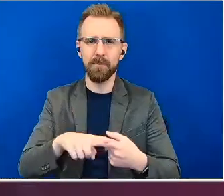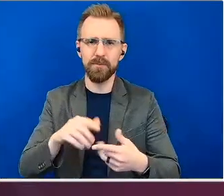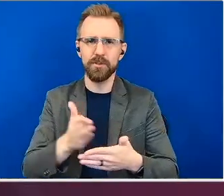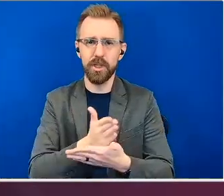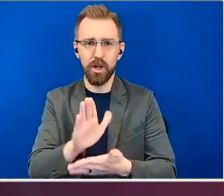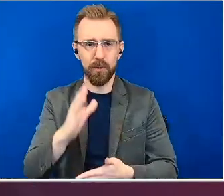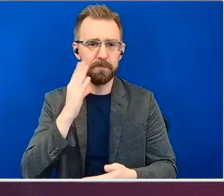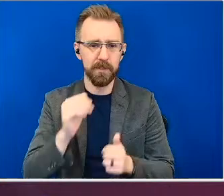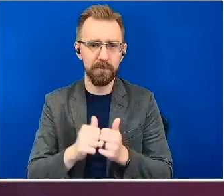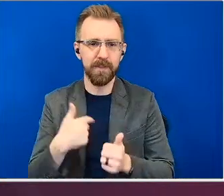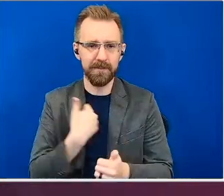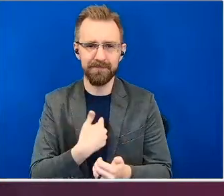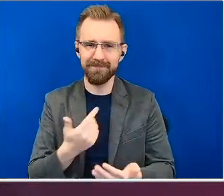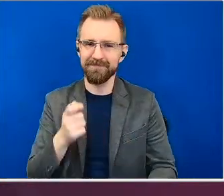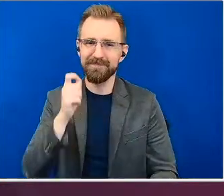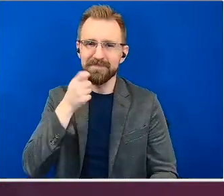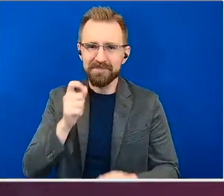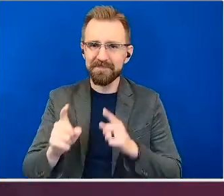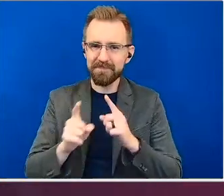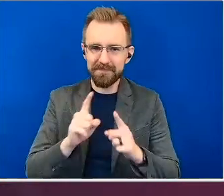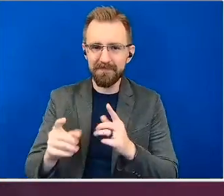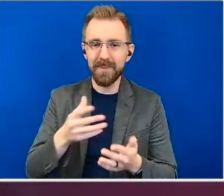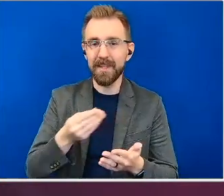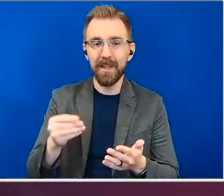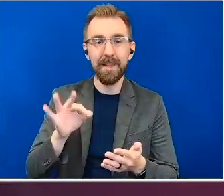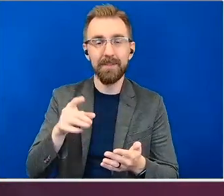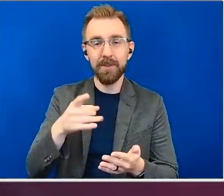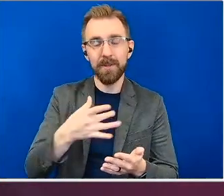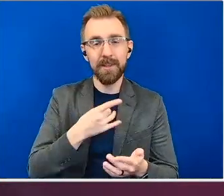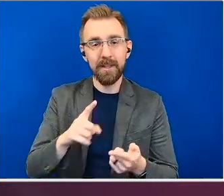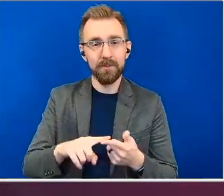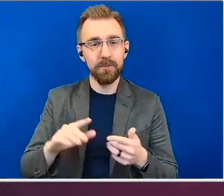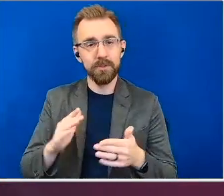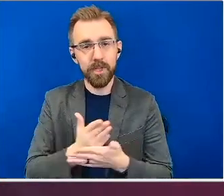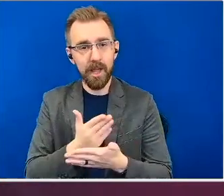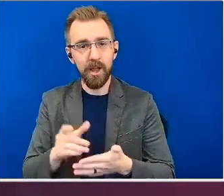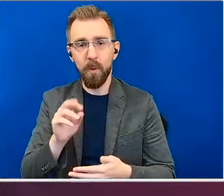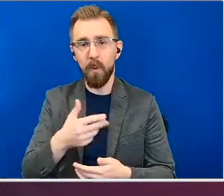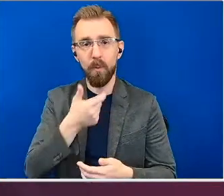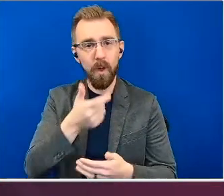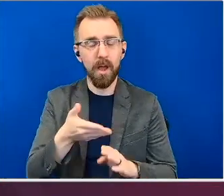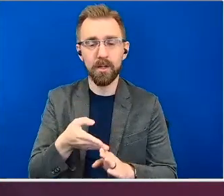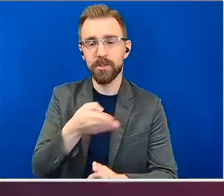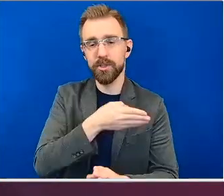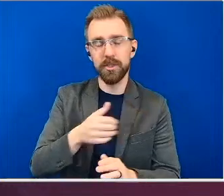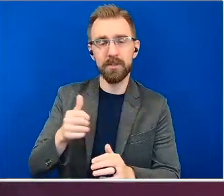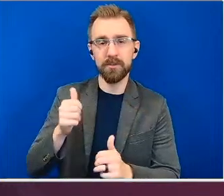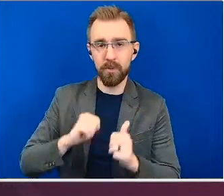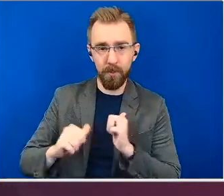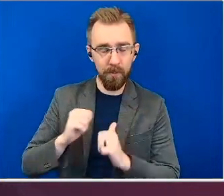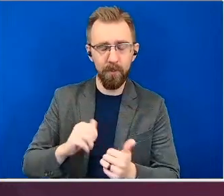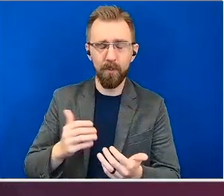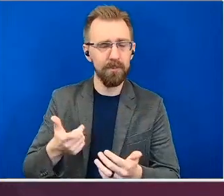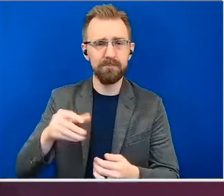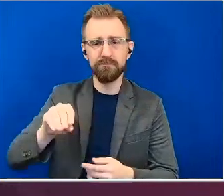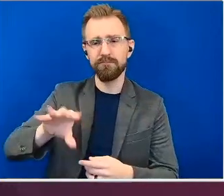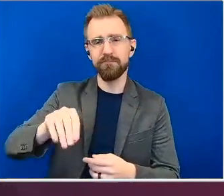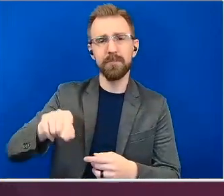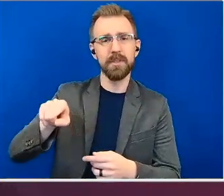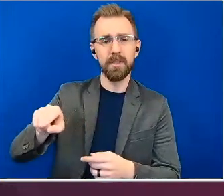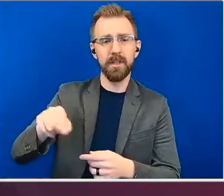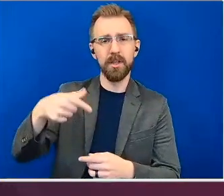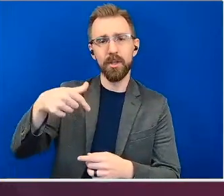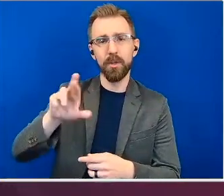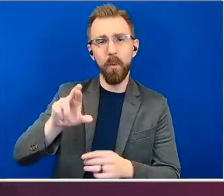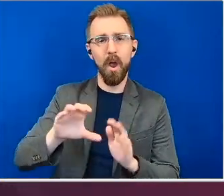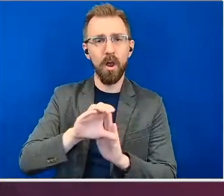cool conversation. And if you'd like to share or watch one of our previous episodes, just scan the QR code on your screen right now. It'll take